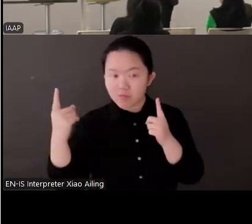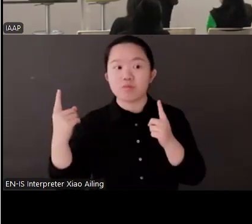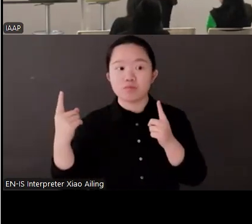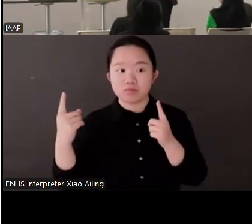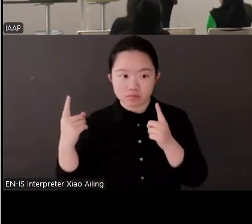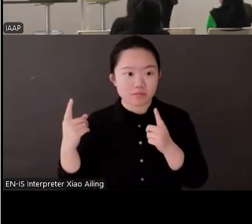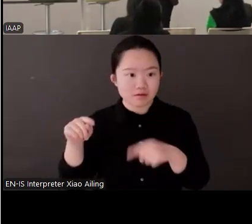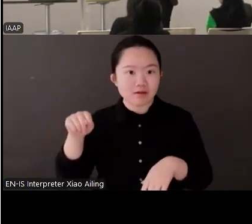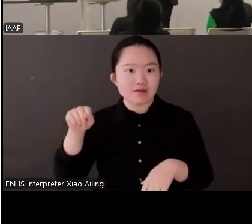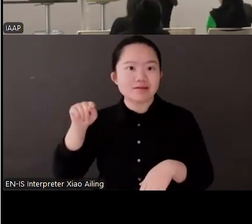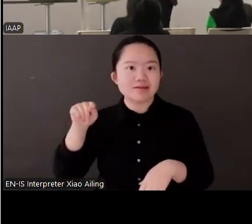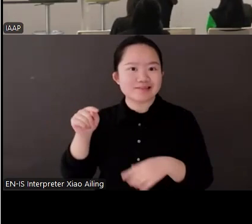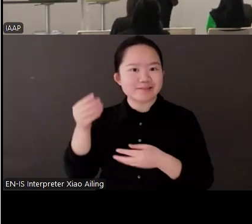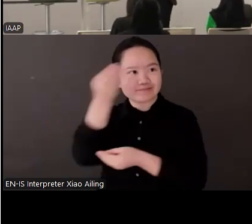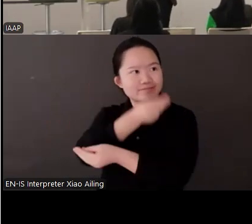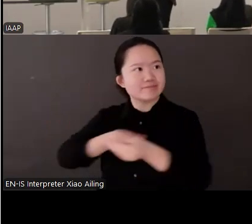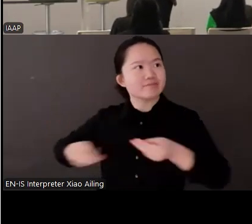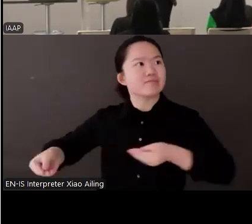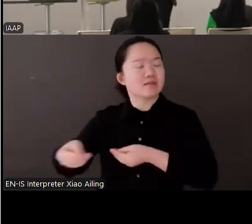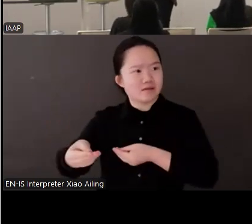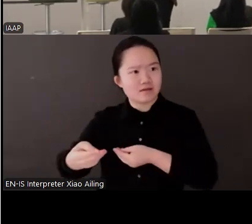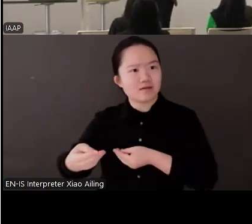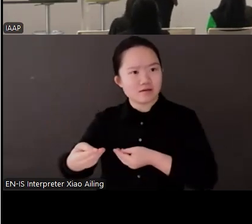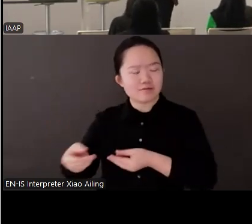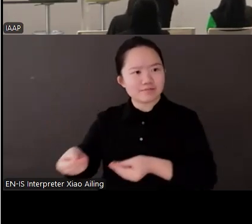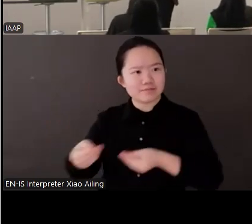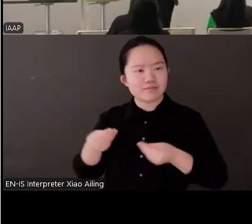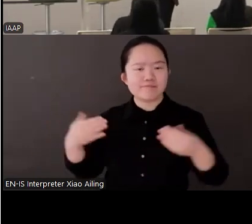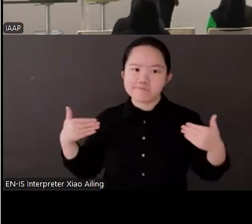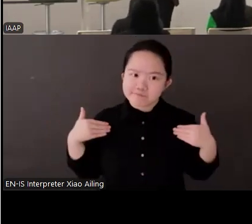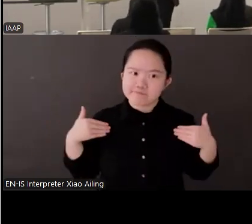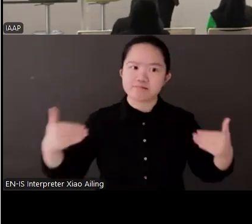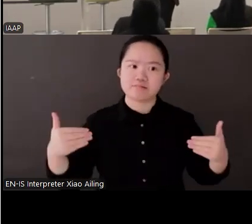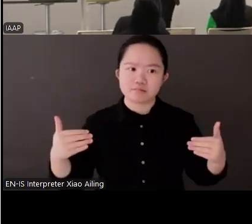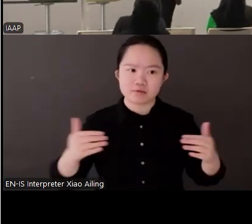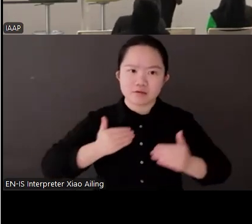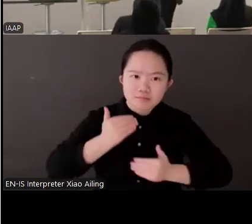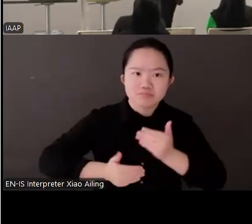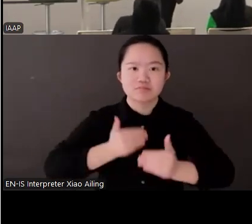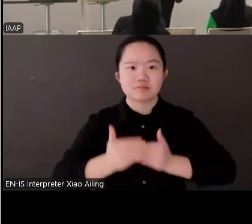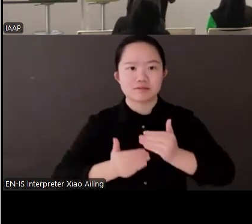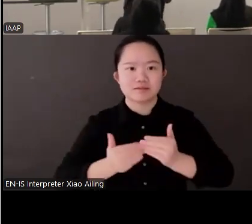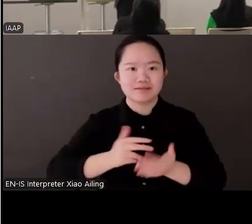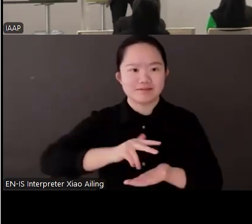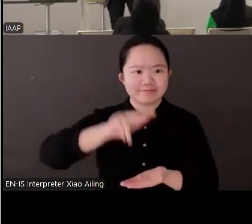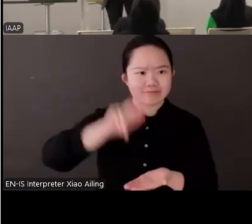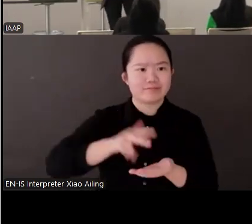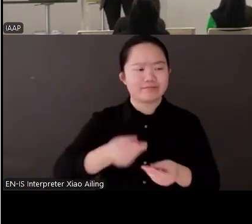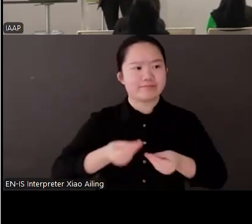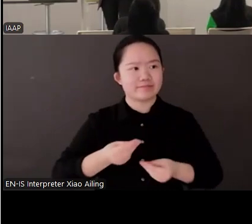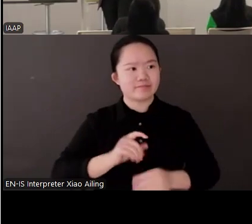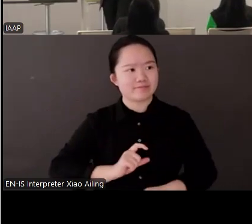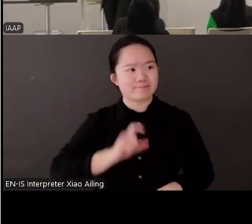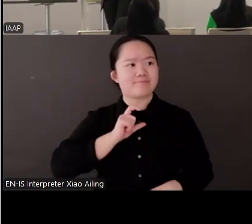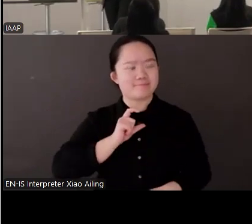the certification not only kind of gave me the courage to go past the imposter syndrome and say, oh, I really